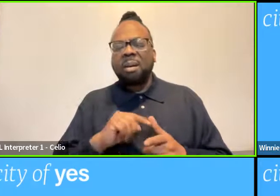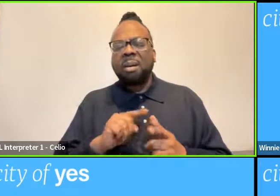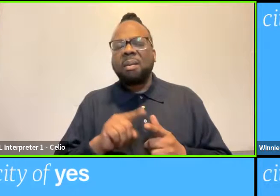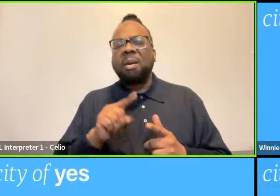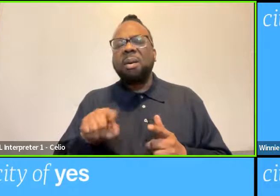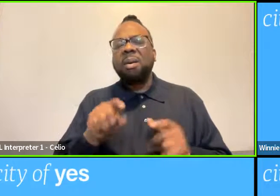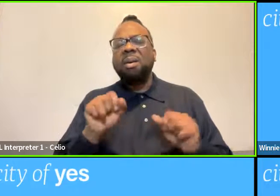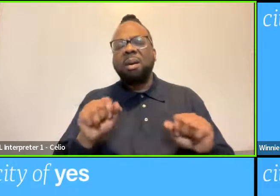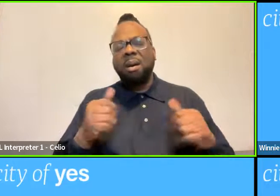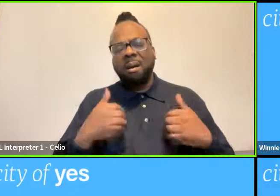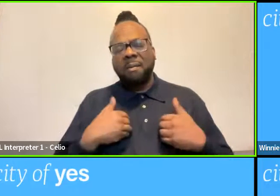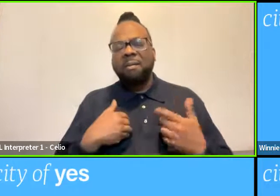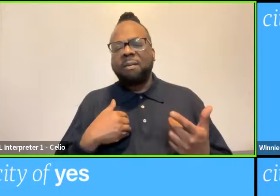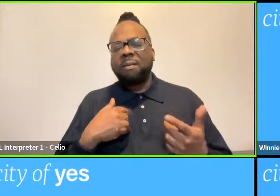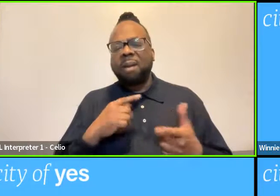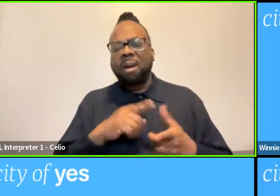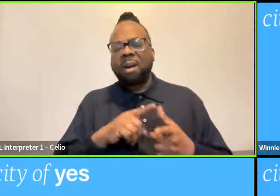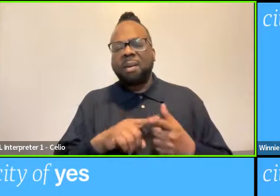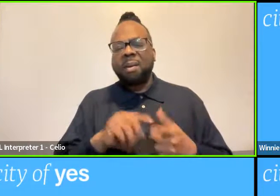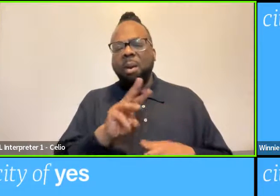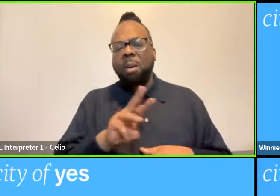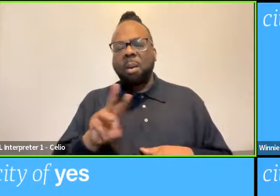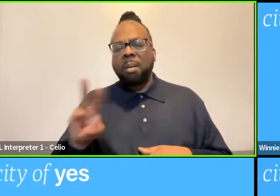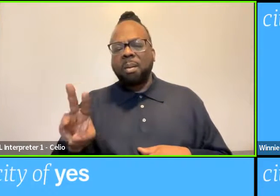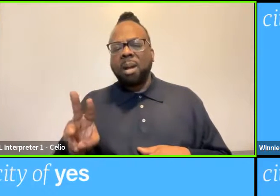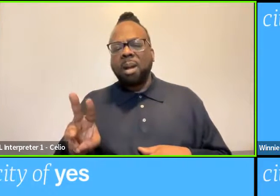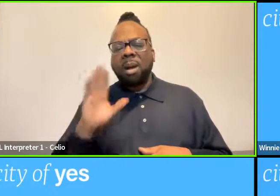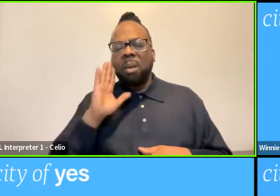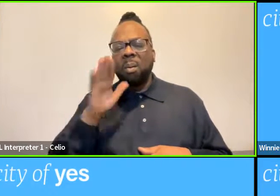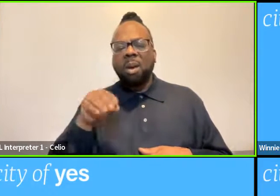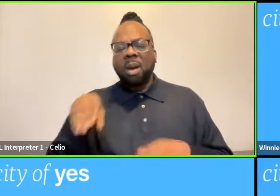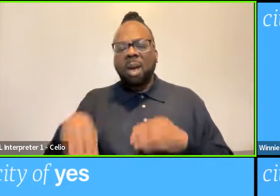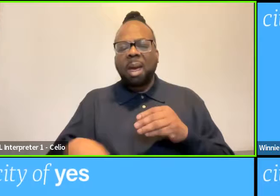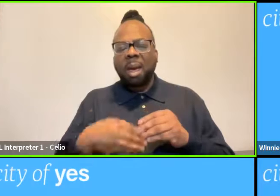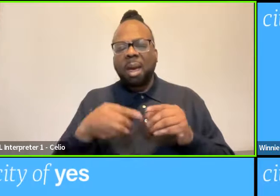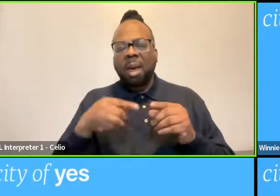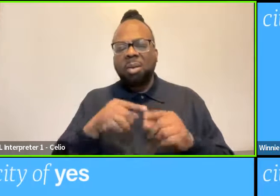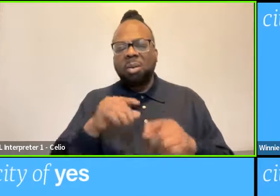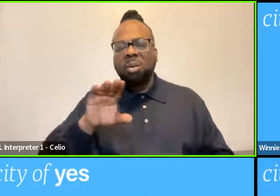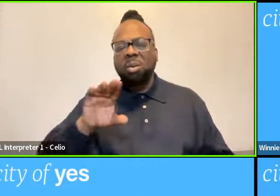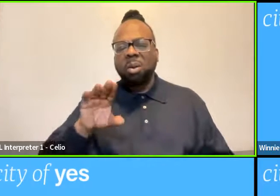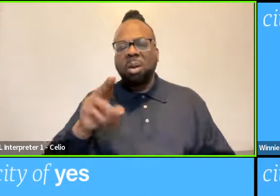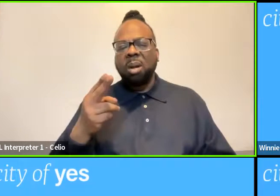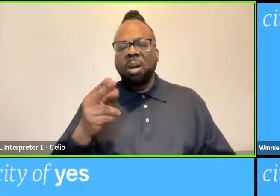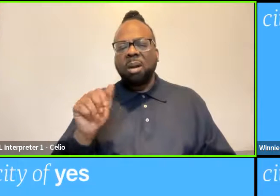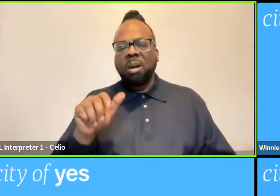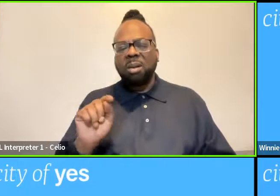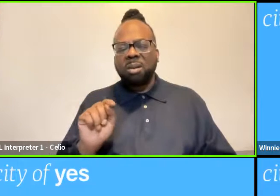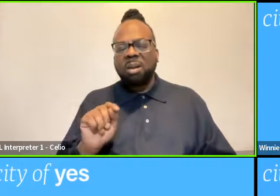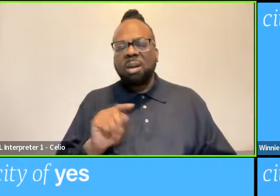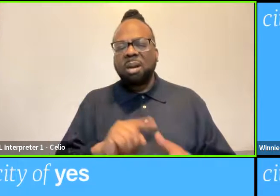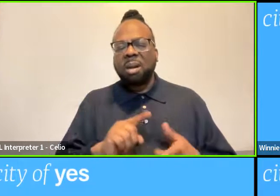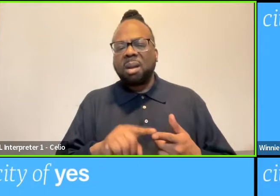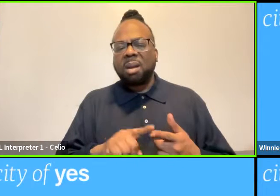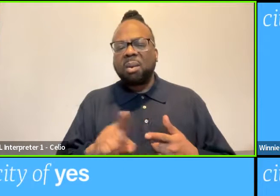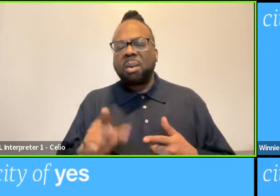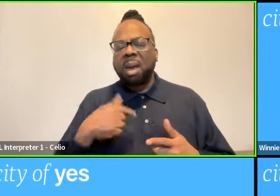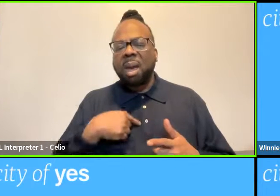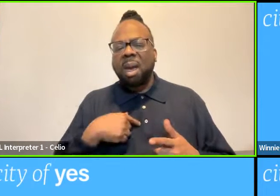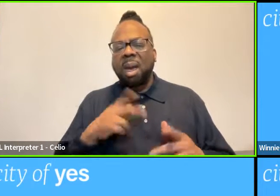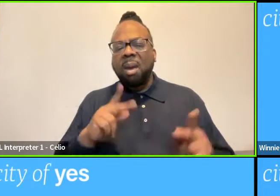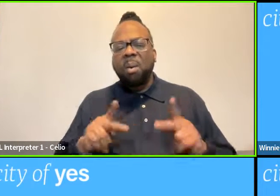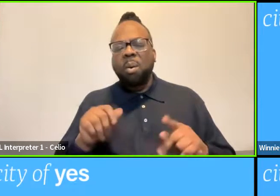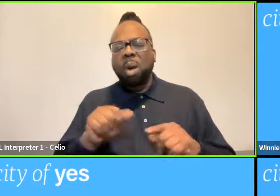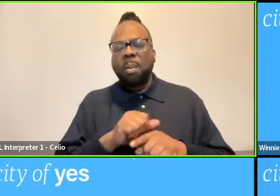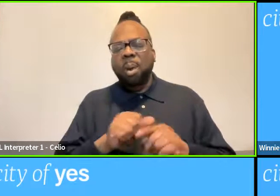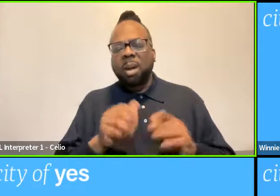that, as well as the website. If team, you could drop that in as well. We have been talking to practitioners. We've been talking to